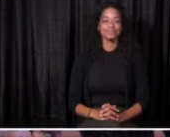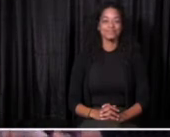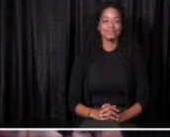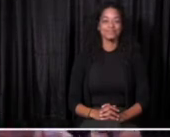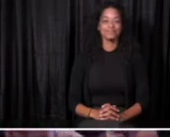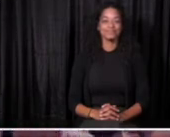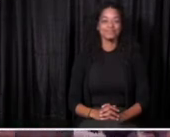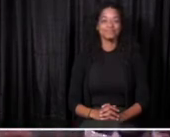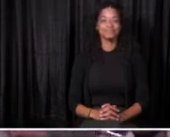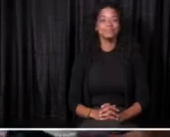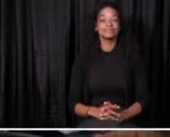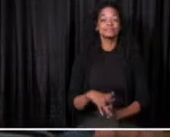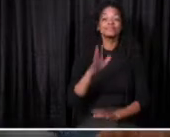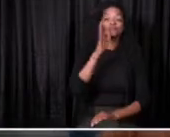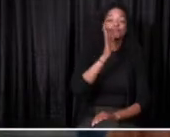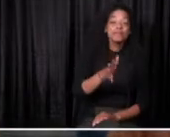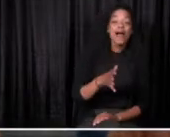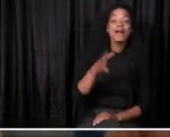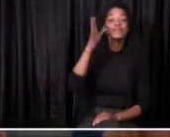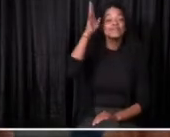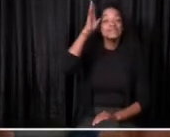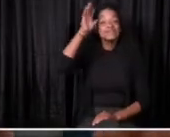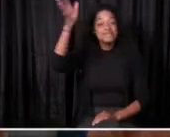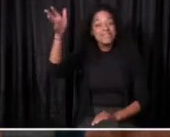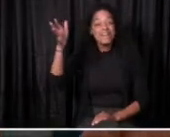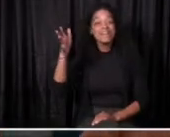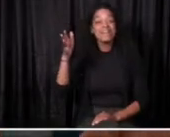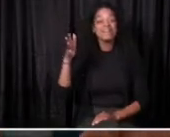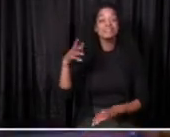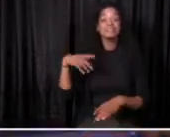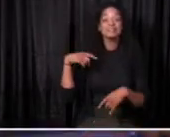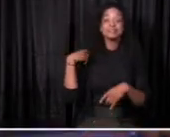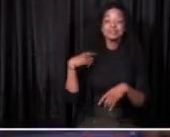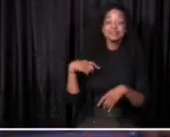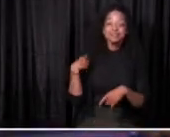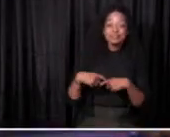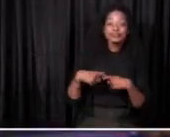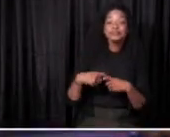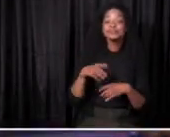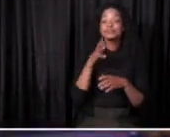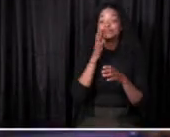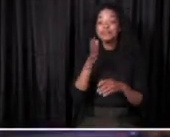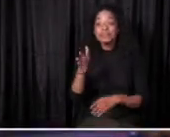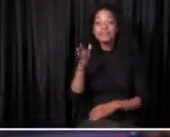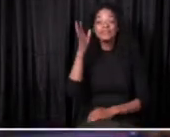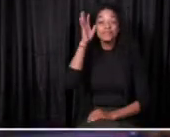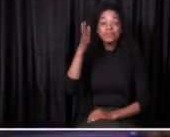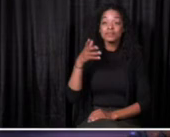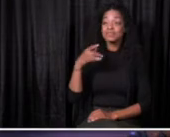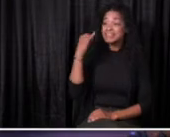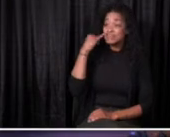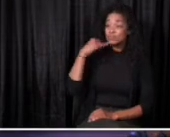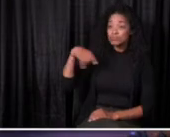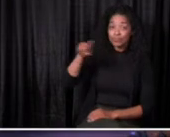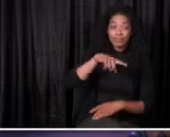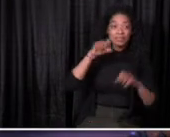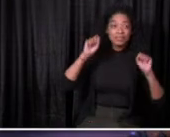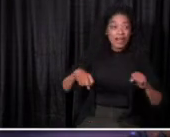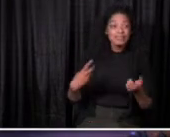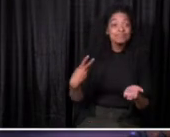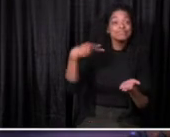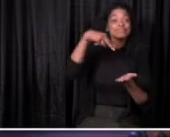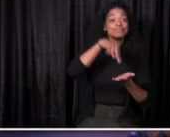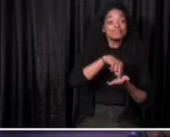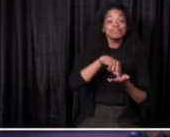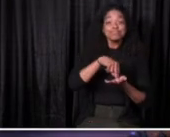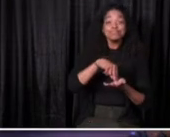Grandmothers, grandfathers, abuelos y abuelitas, if you are able, please rise so that we may